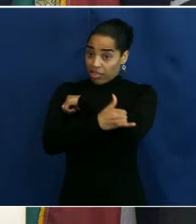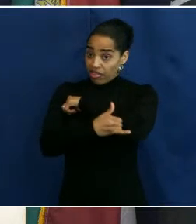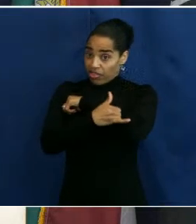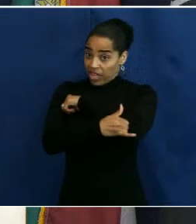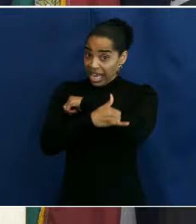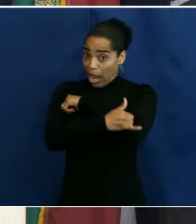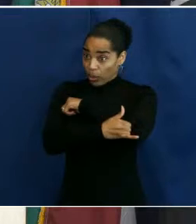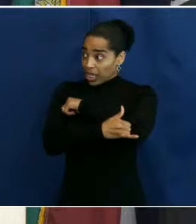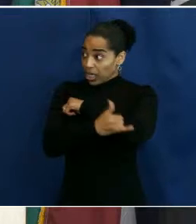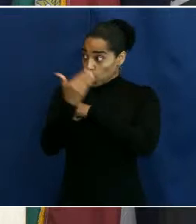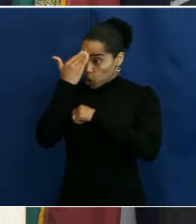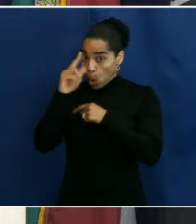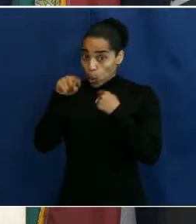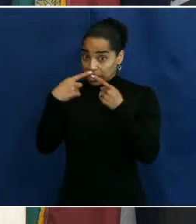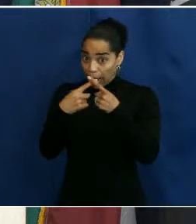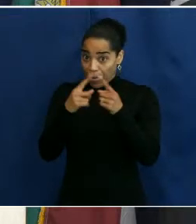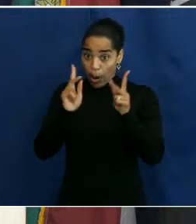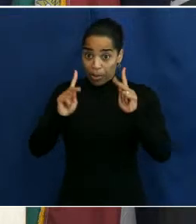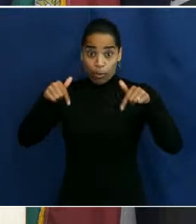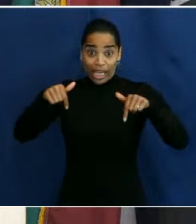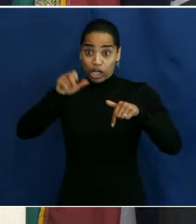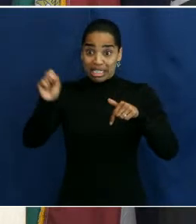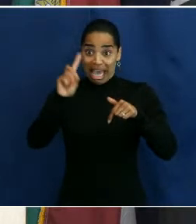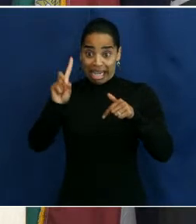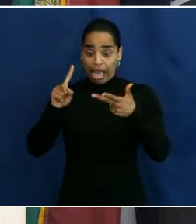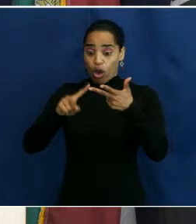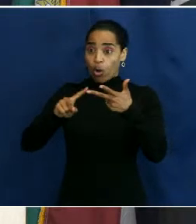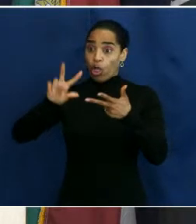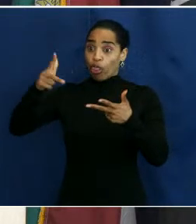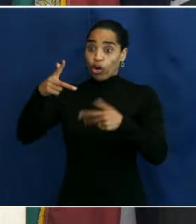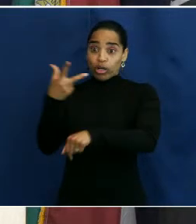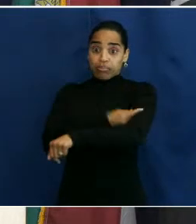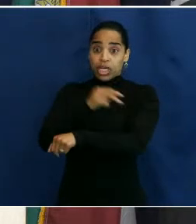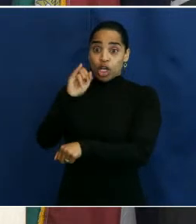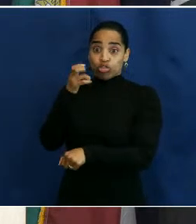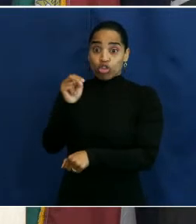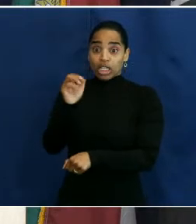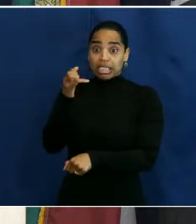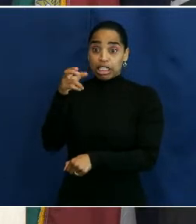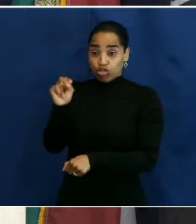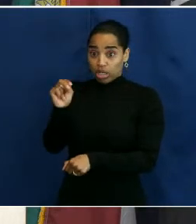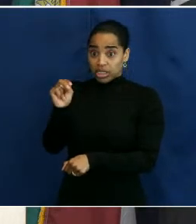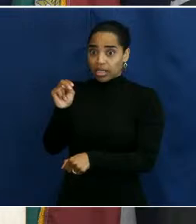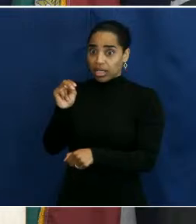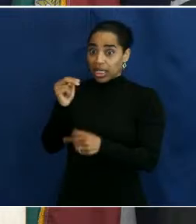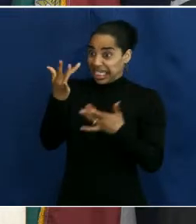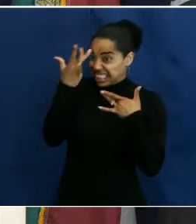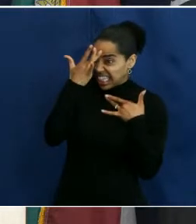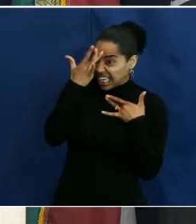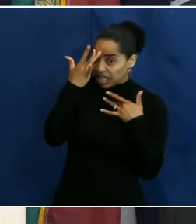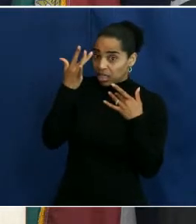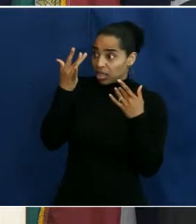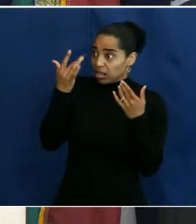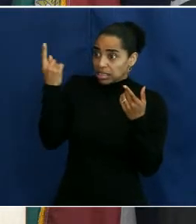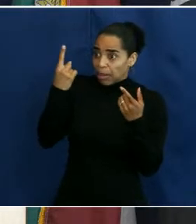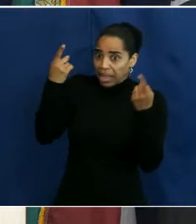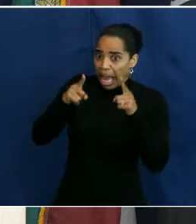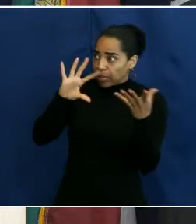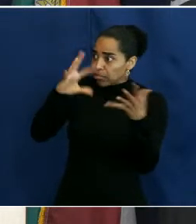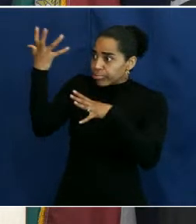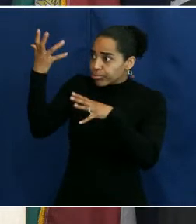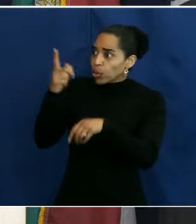to the Johnson & Johnson vaccine among local residents or vaccines it distributed? Yeah, I don't believe so, but I'll have Dr. Wooten. Dr. Wooten shaking her head no. We're not aware of